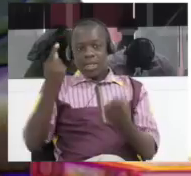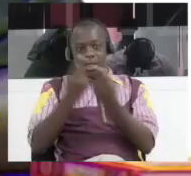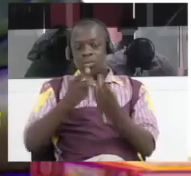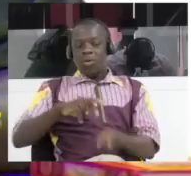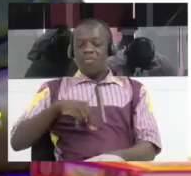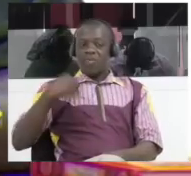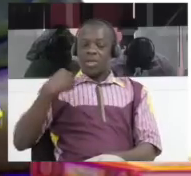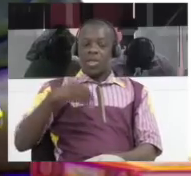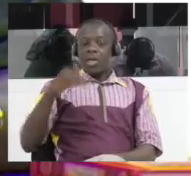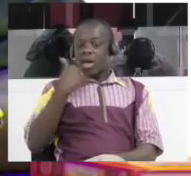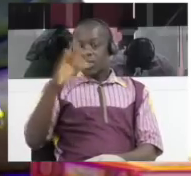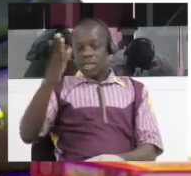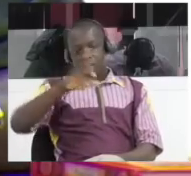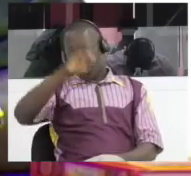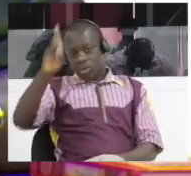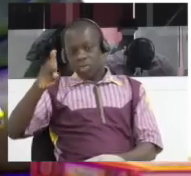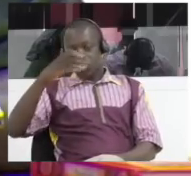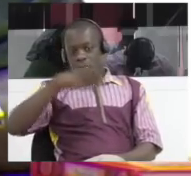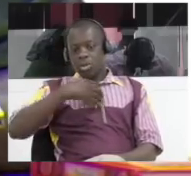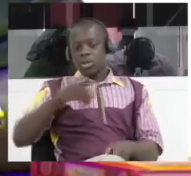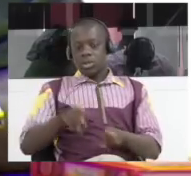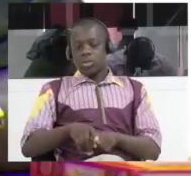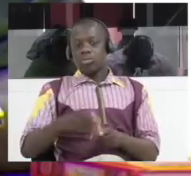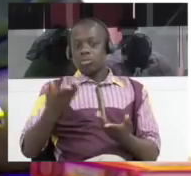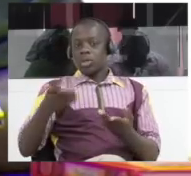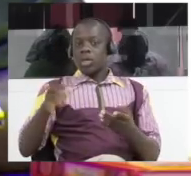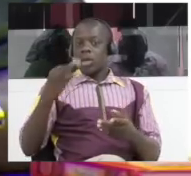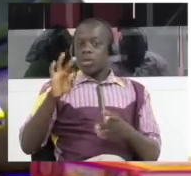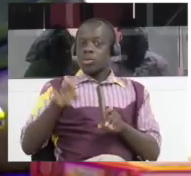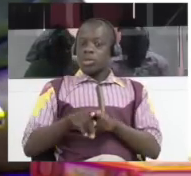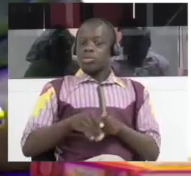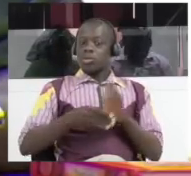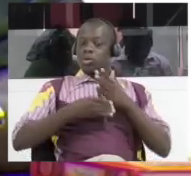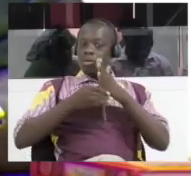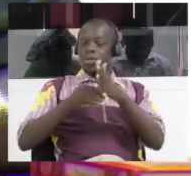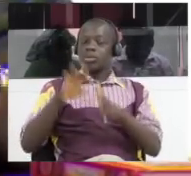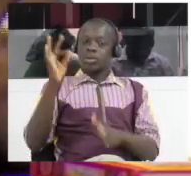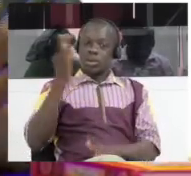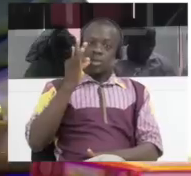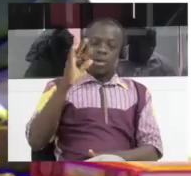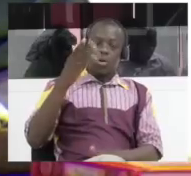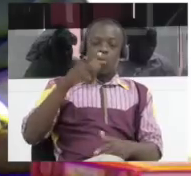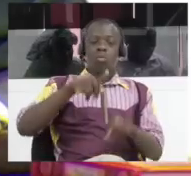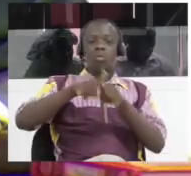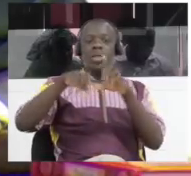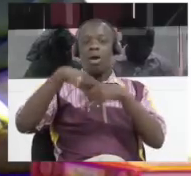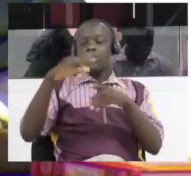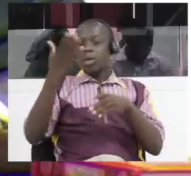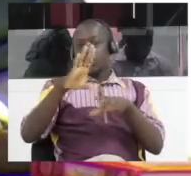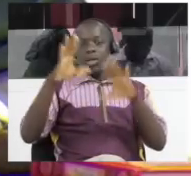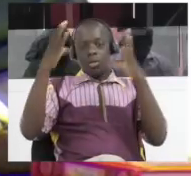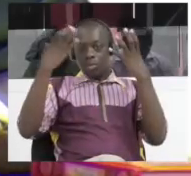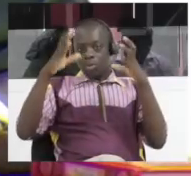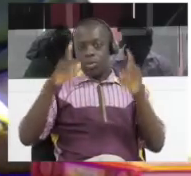any question he wants, and then the command is obliged to give answers without any consequences.